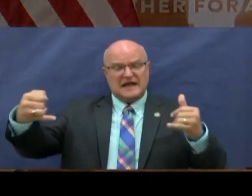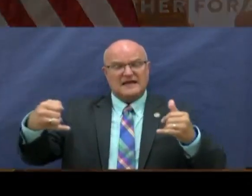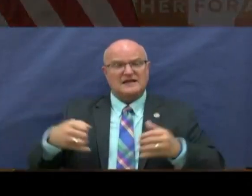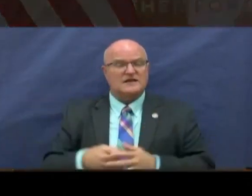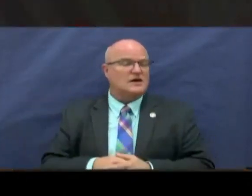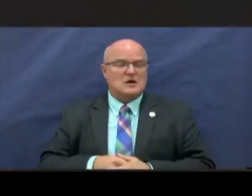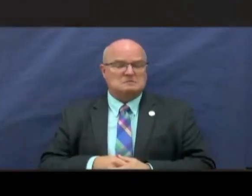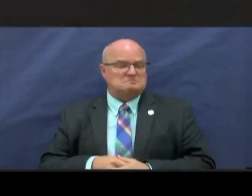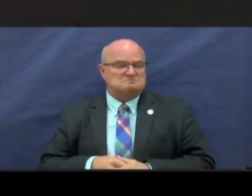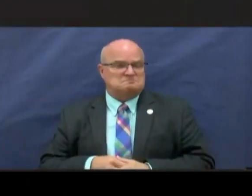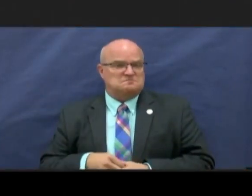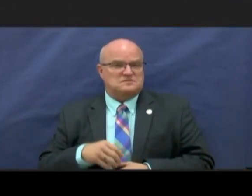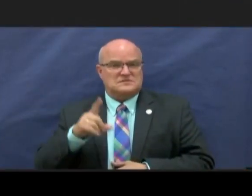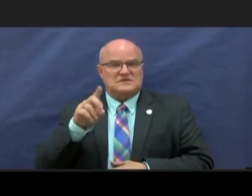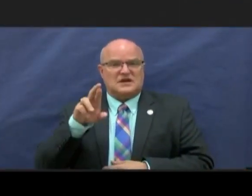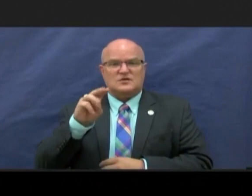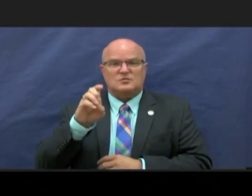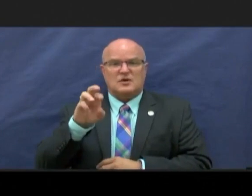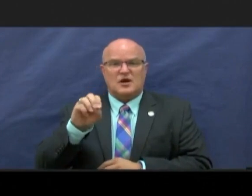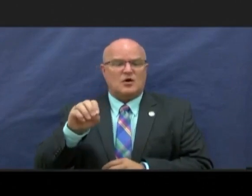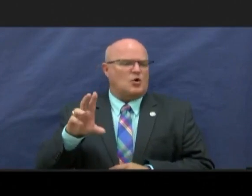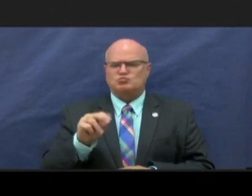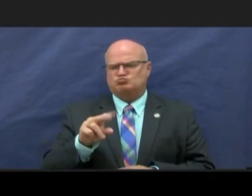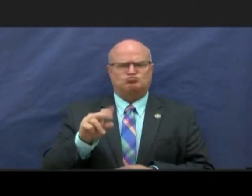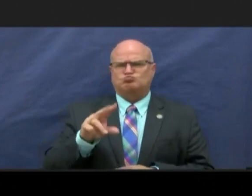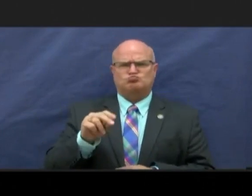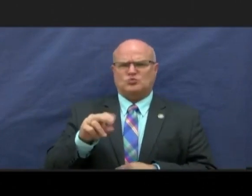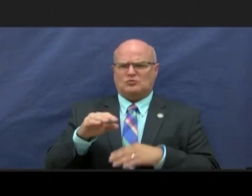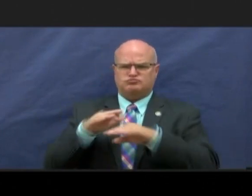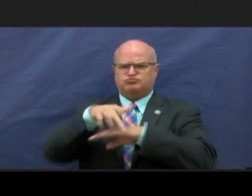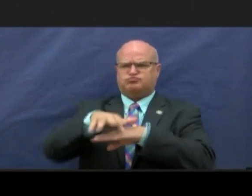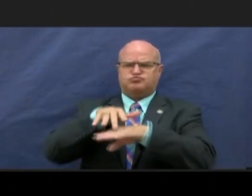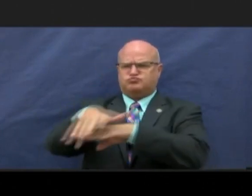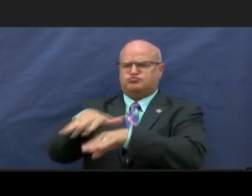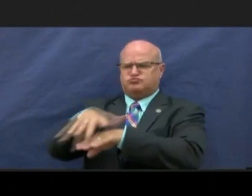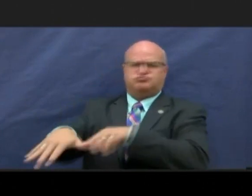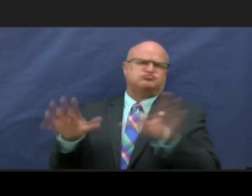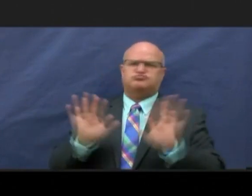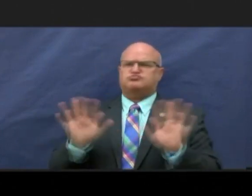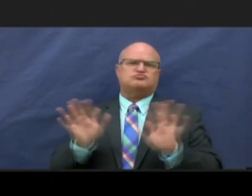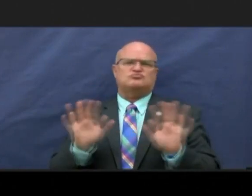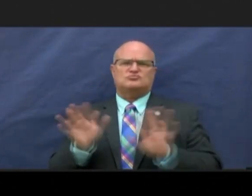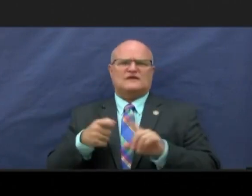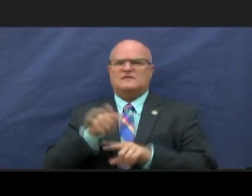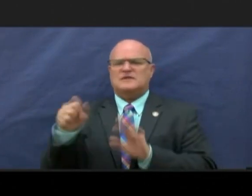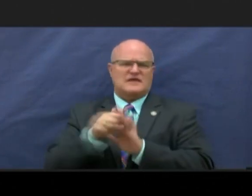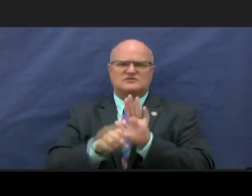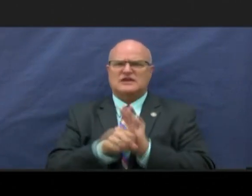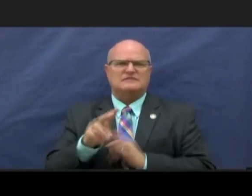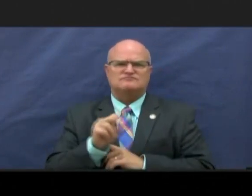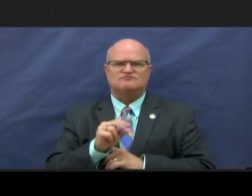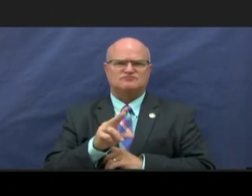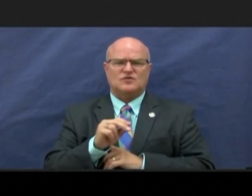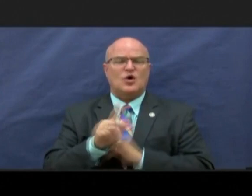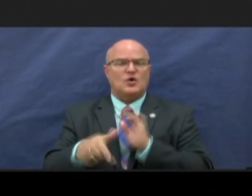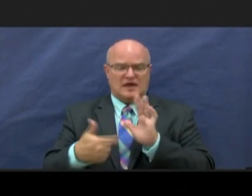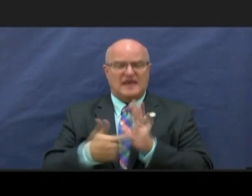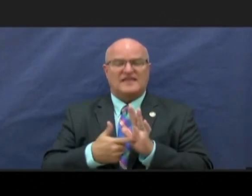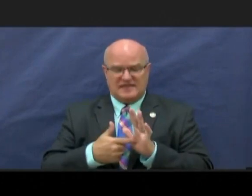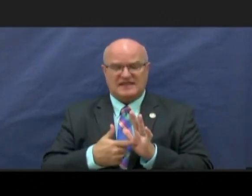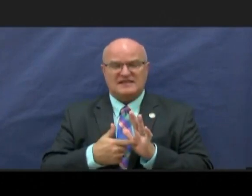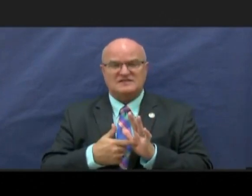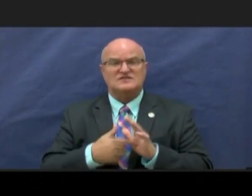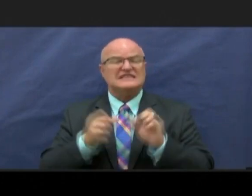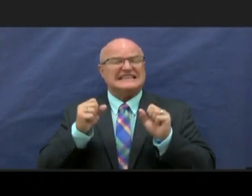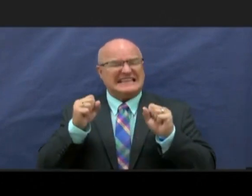So no, we do not believe that these are spillover cases from another state. There can